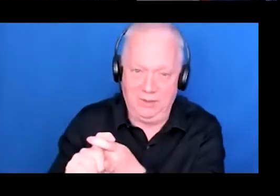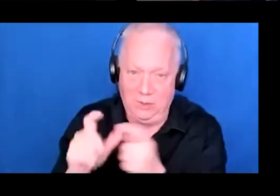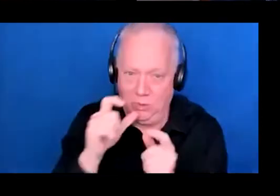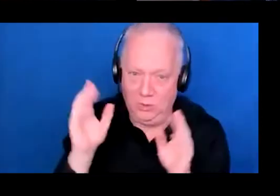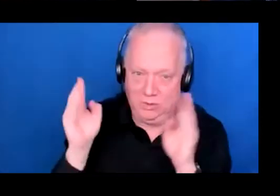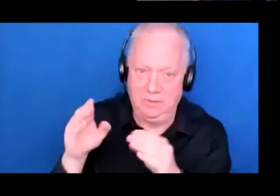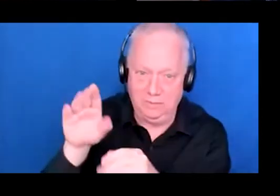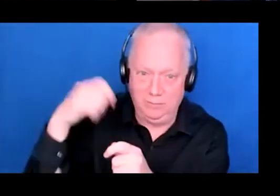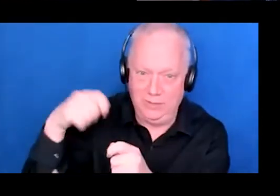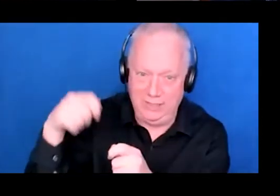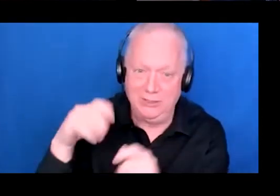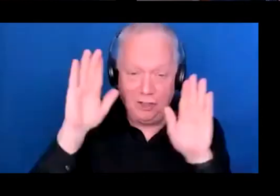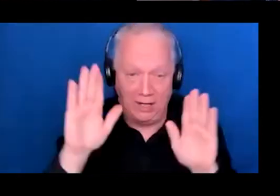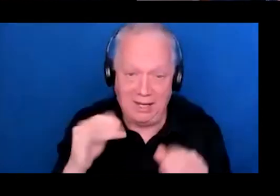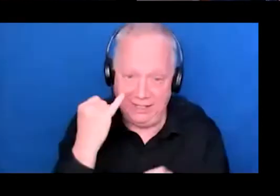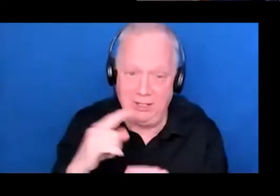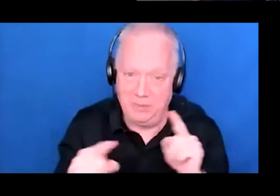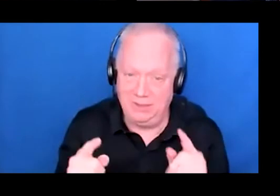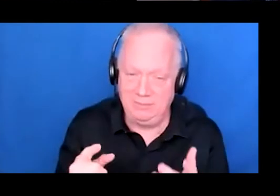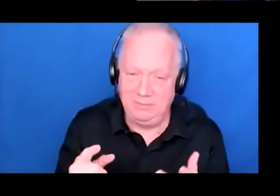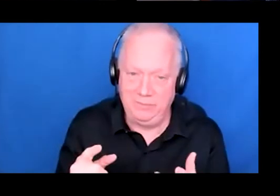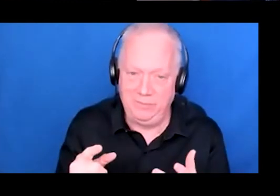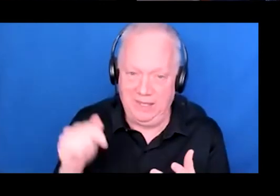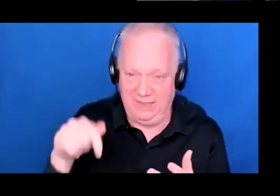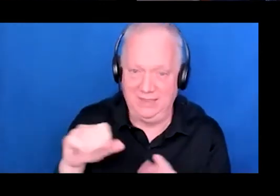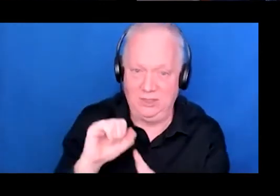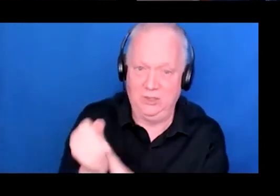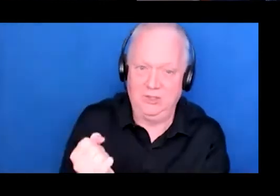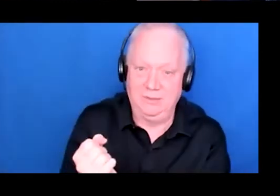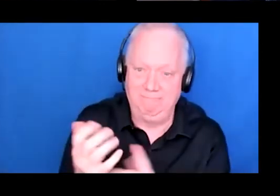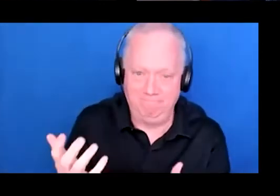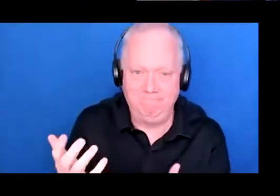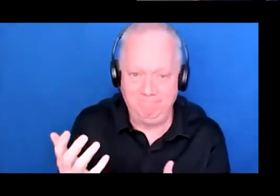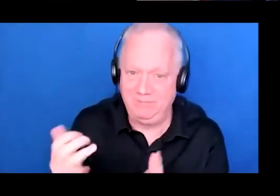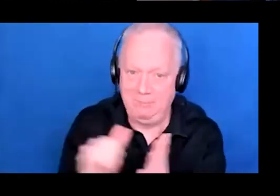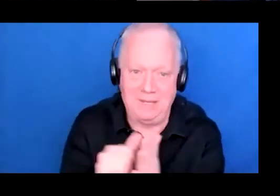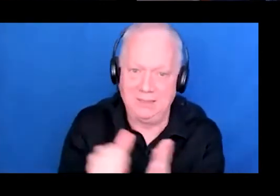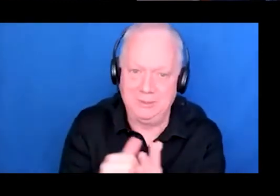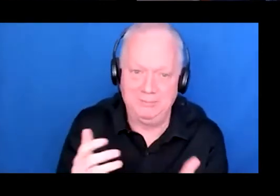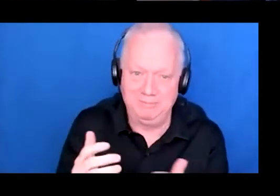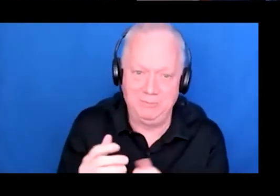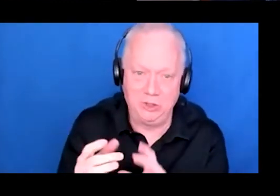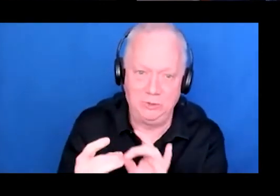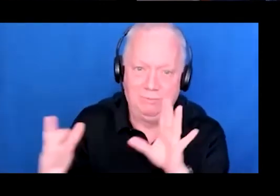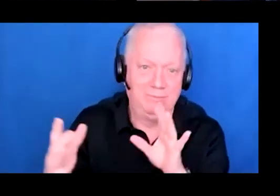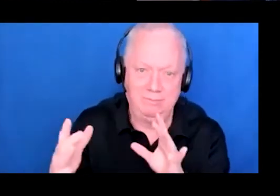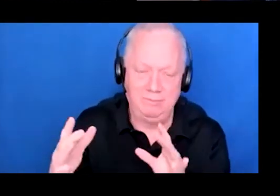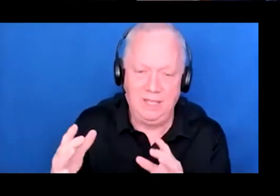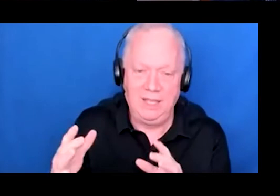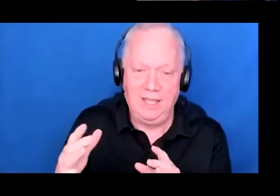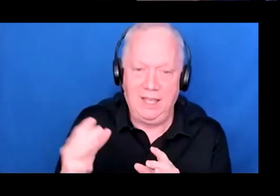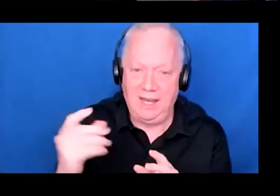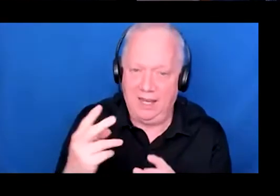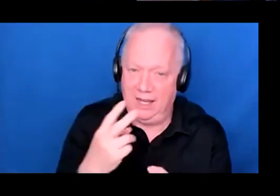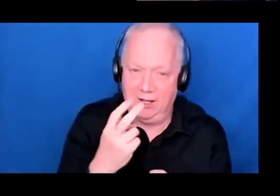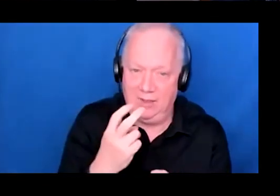think is a great idea. But in this case, it was impossible to get around that. And in fact, I don't